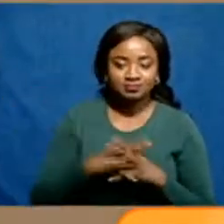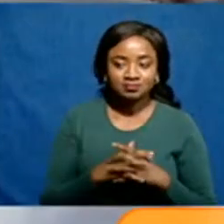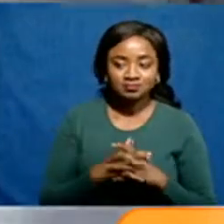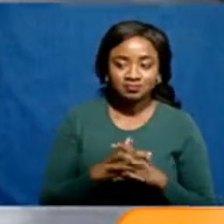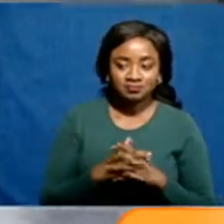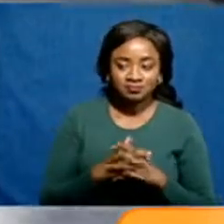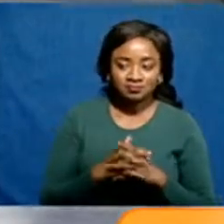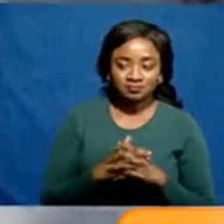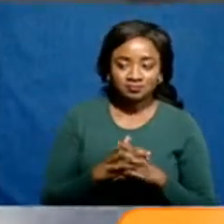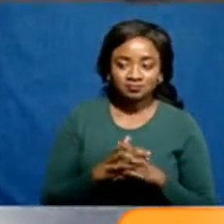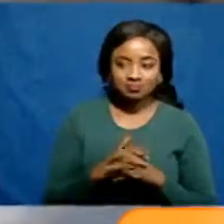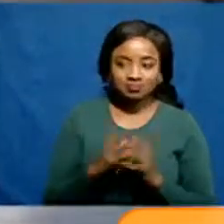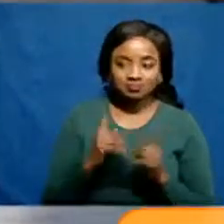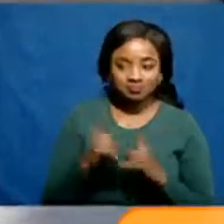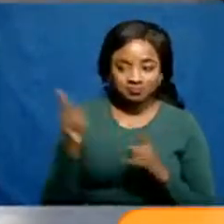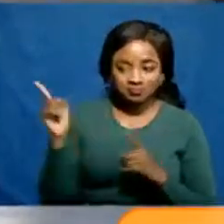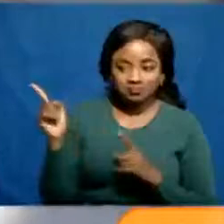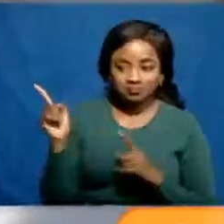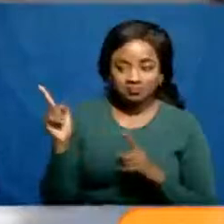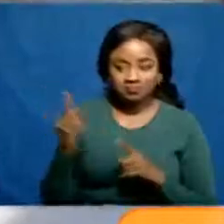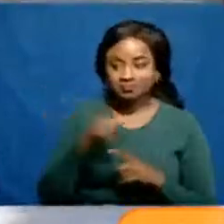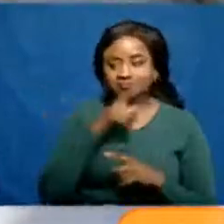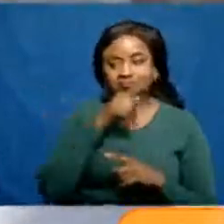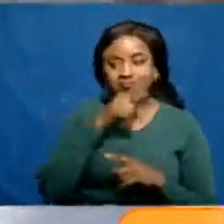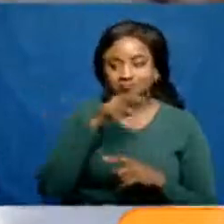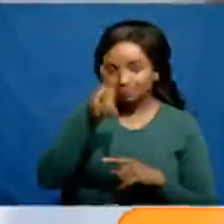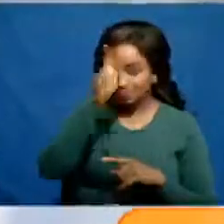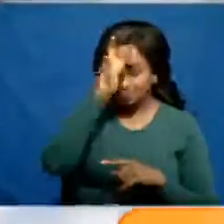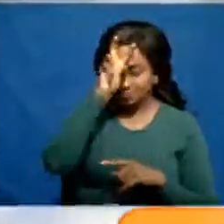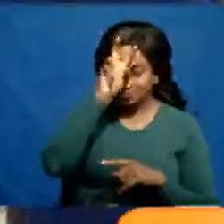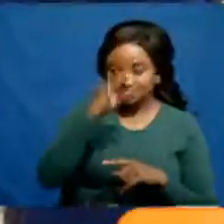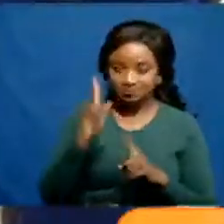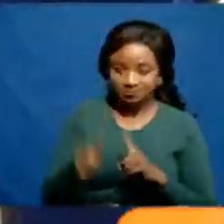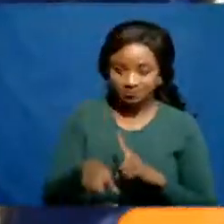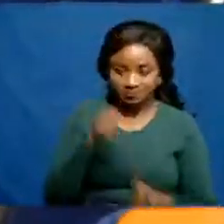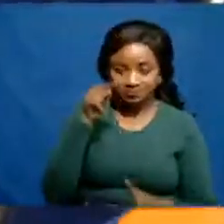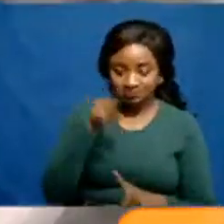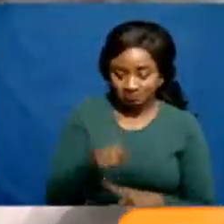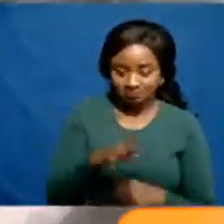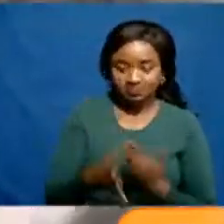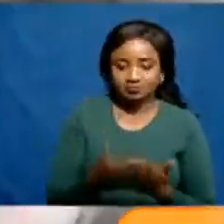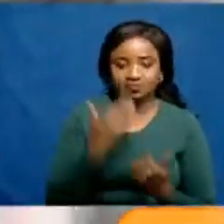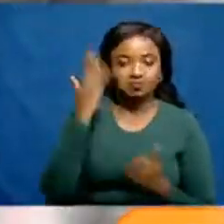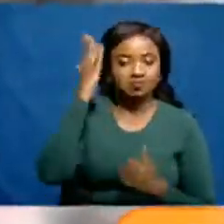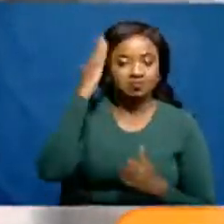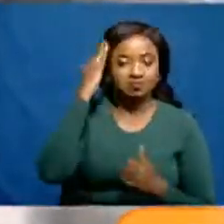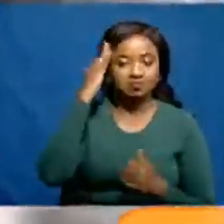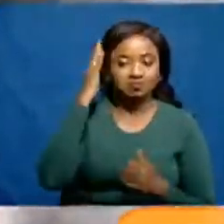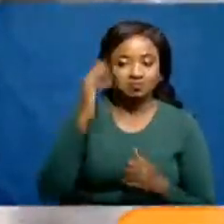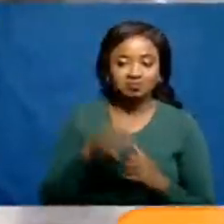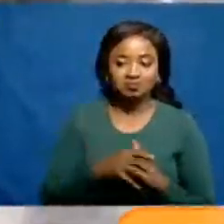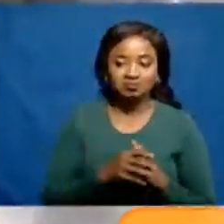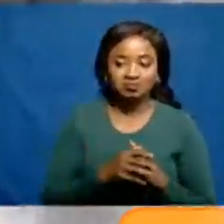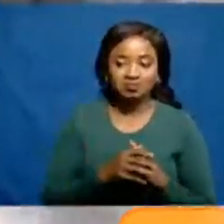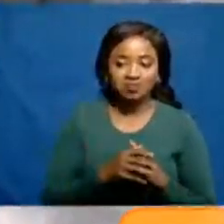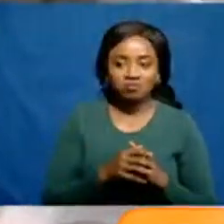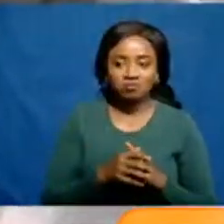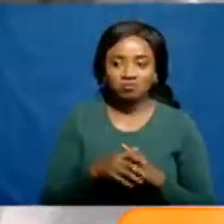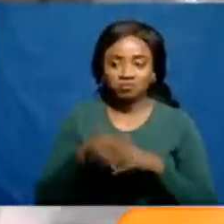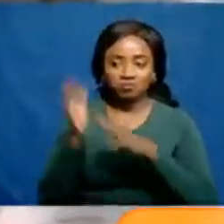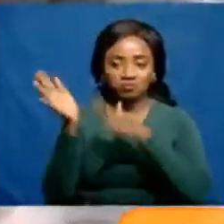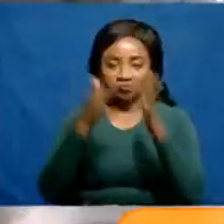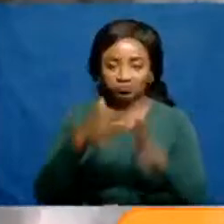Here, a freshly sacrificed male goat is one of the instruments they use to systematically analyze indigenous weather and